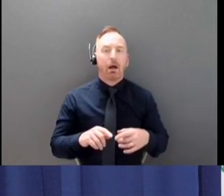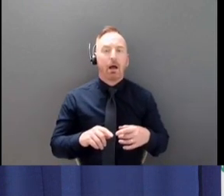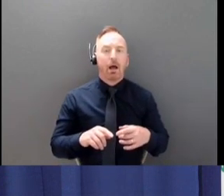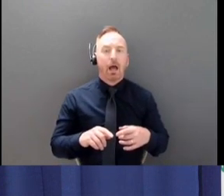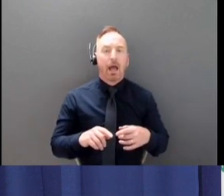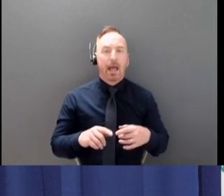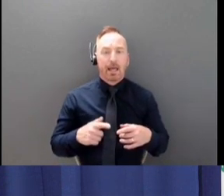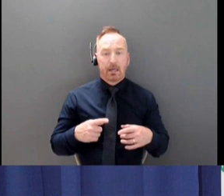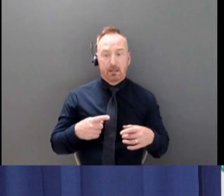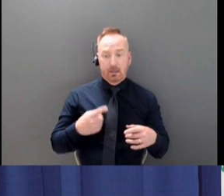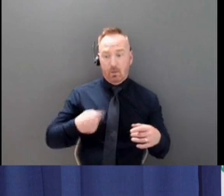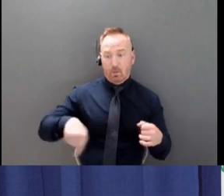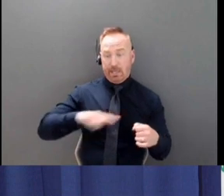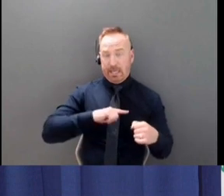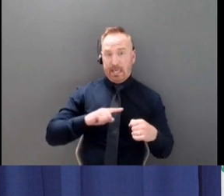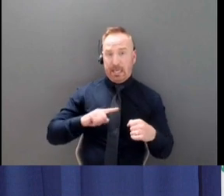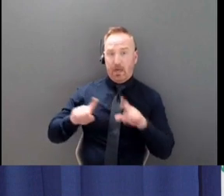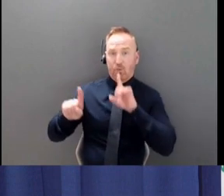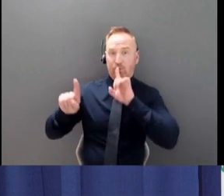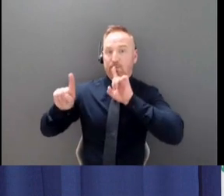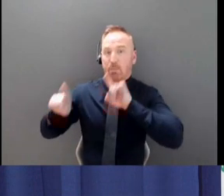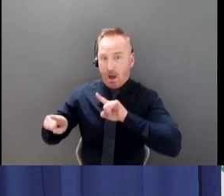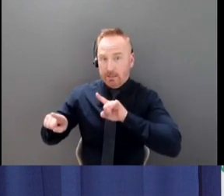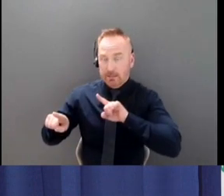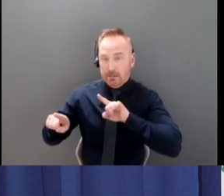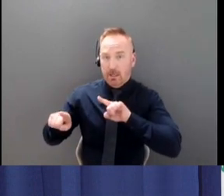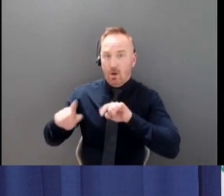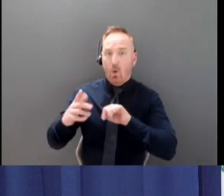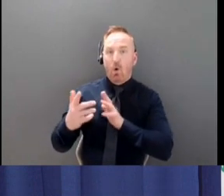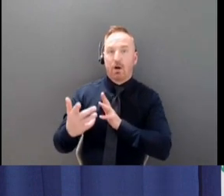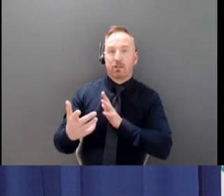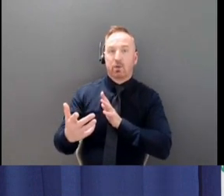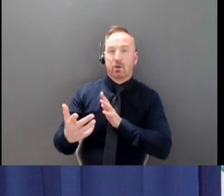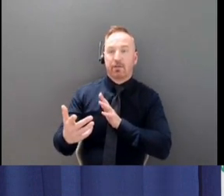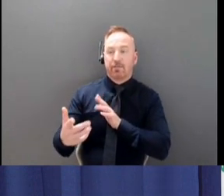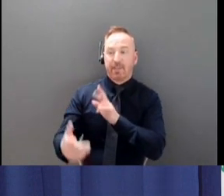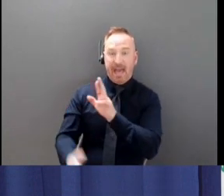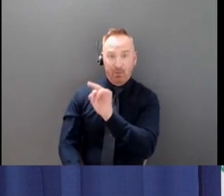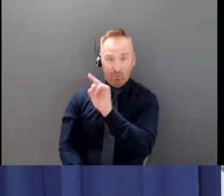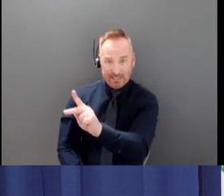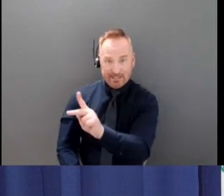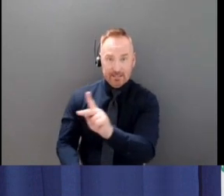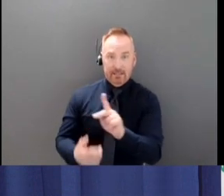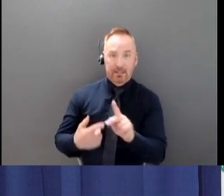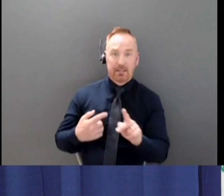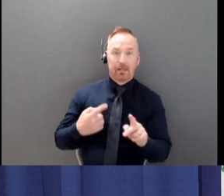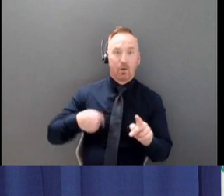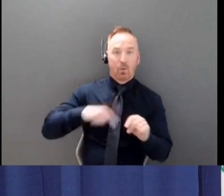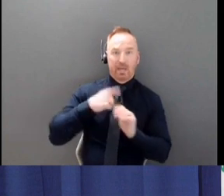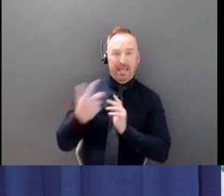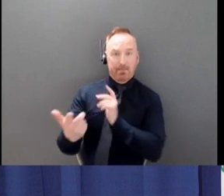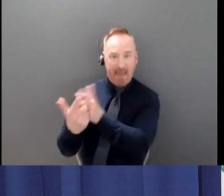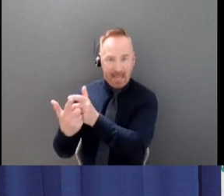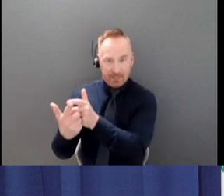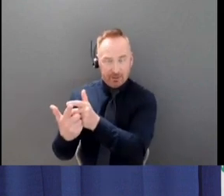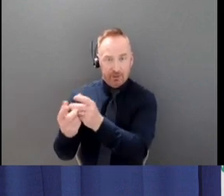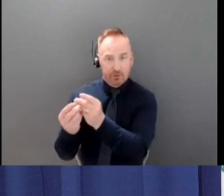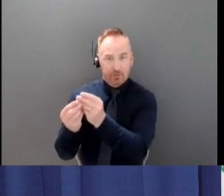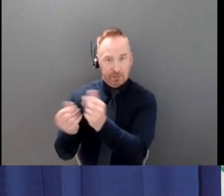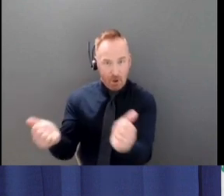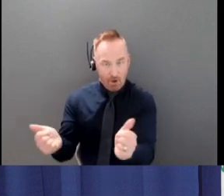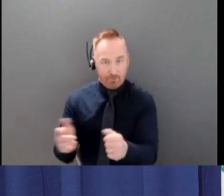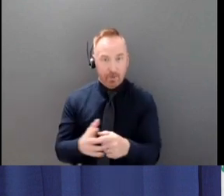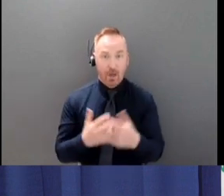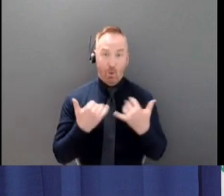connect the response to the risk. So right now the focus is on gatherings, and I do